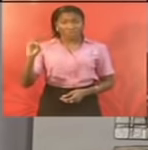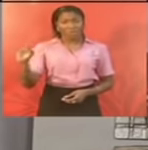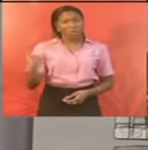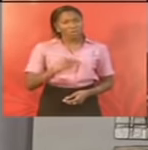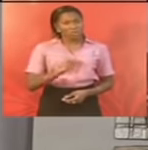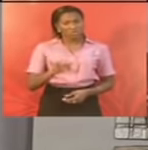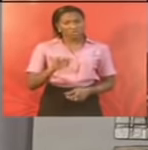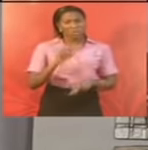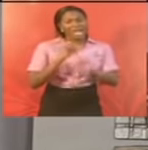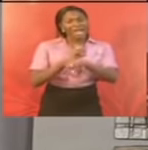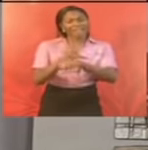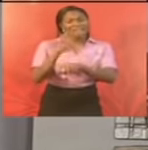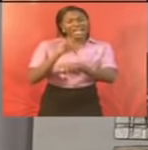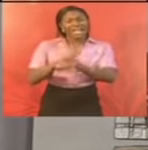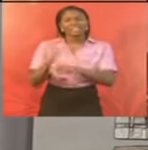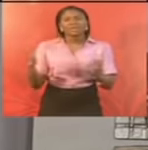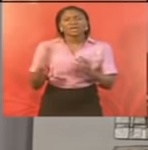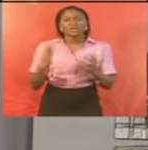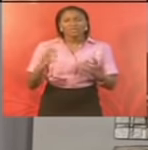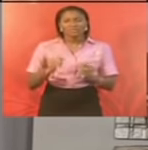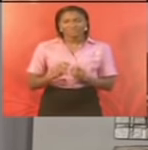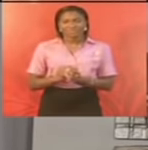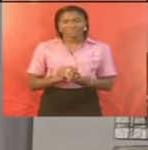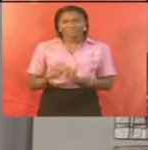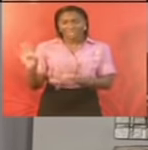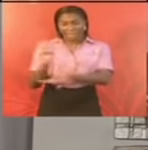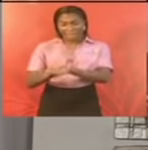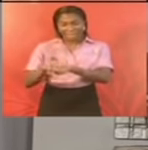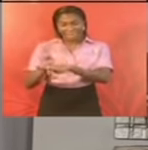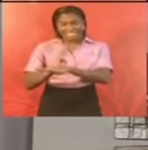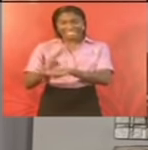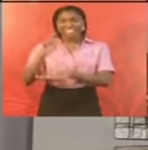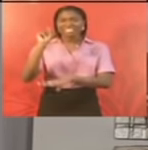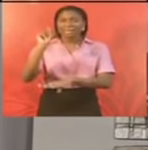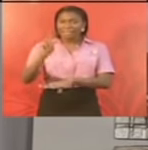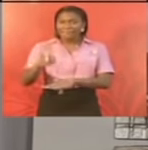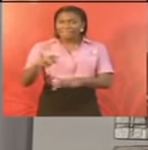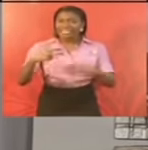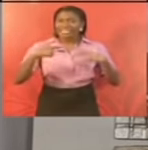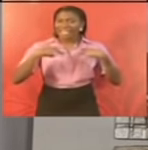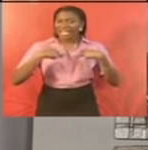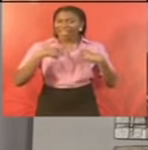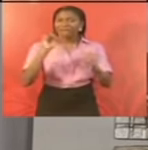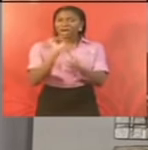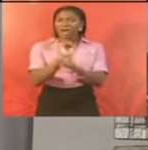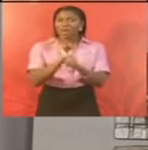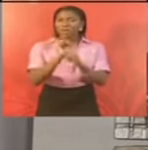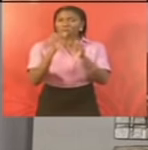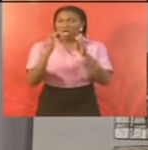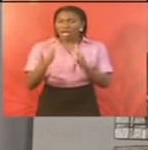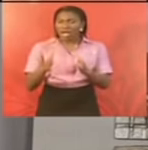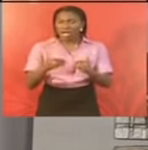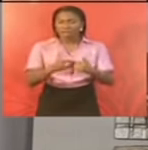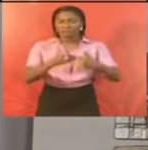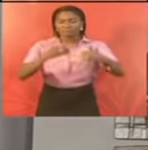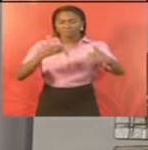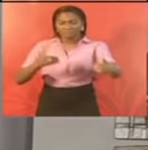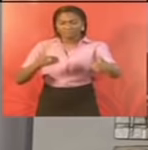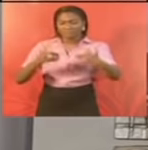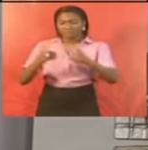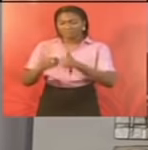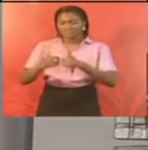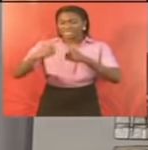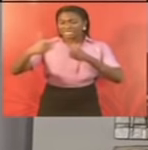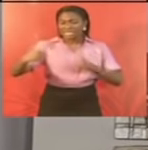to set up pods of workers. Don't have all your workers commingling. So if you have a production line,